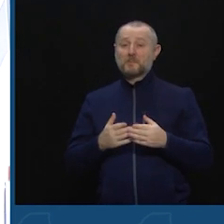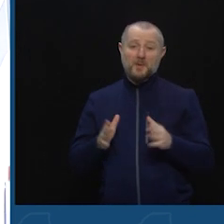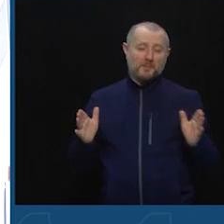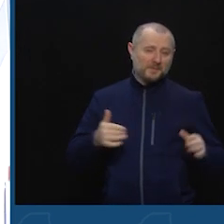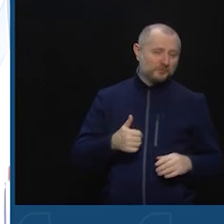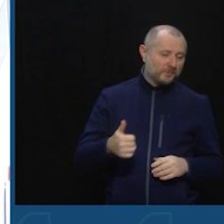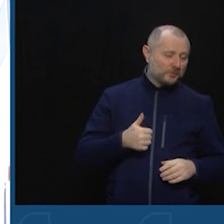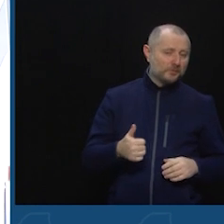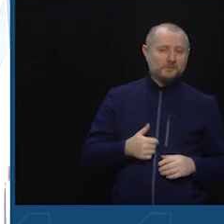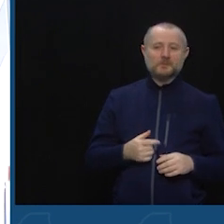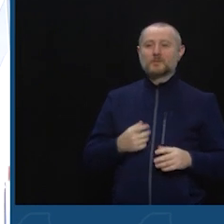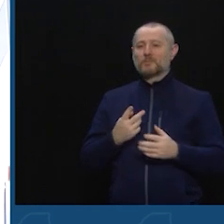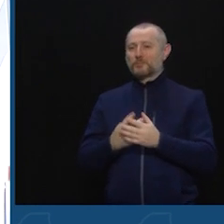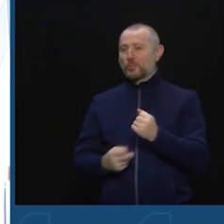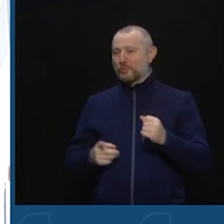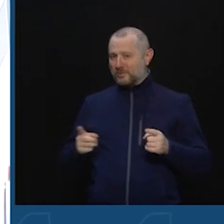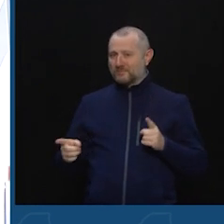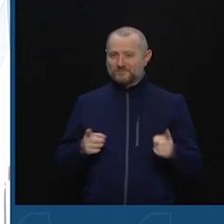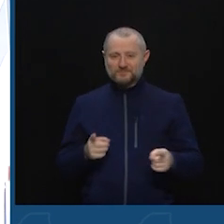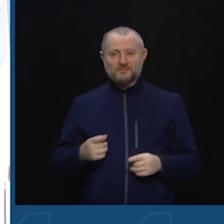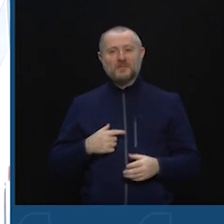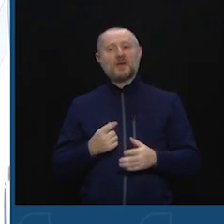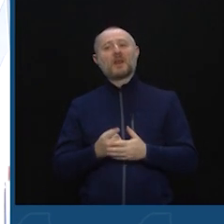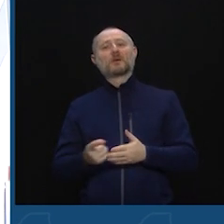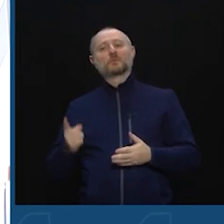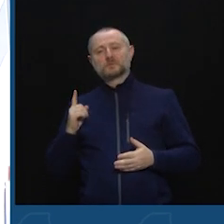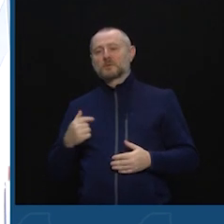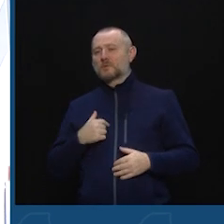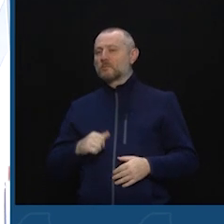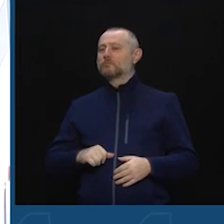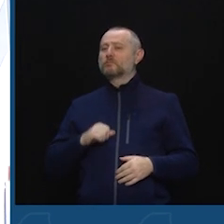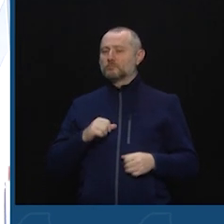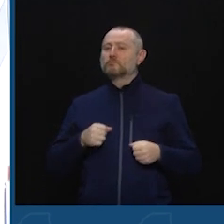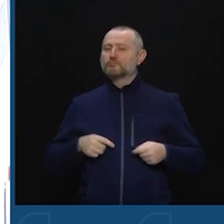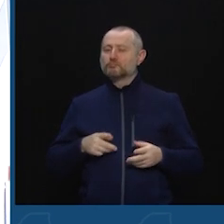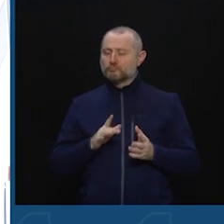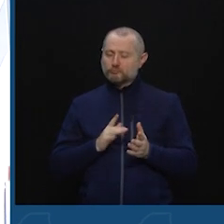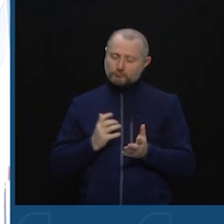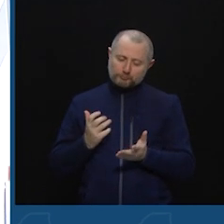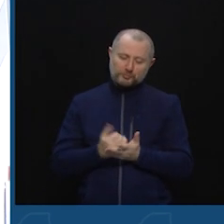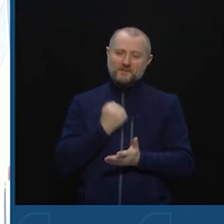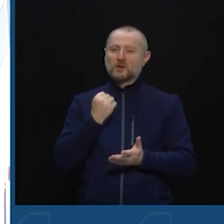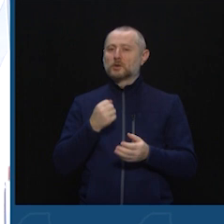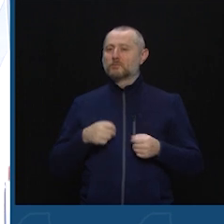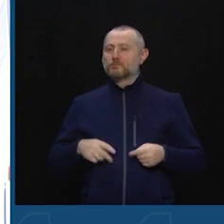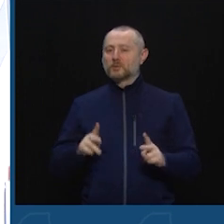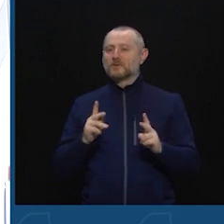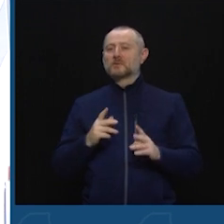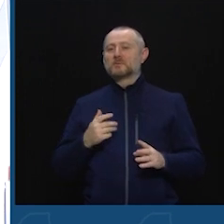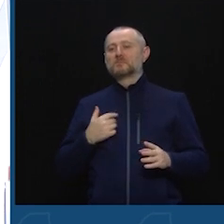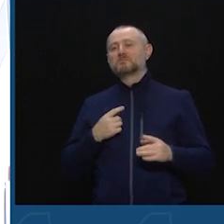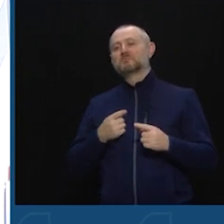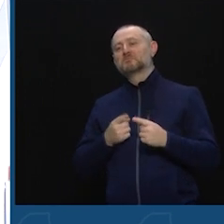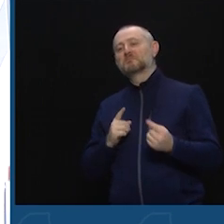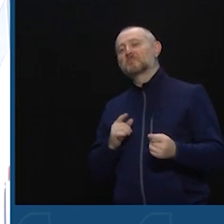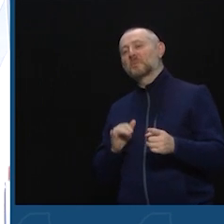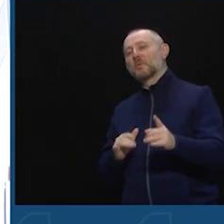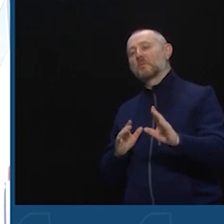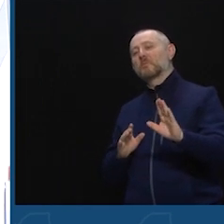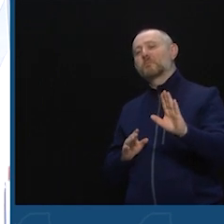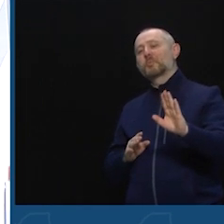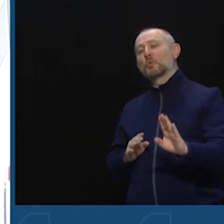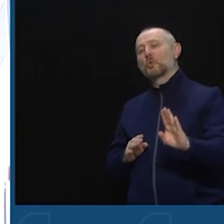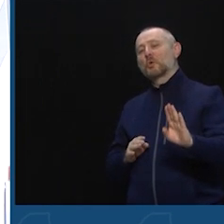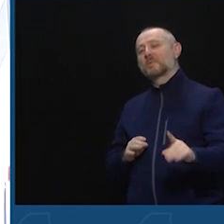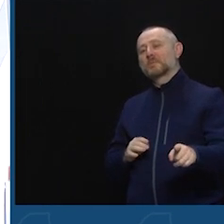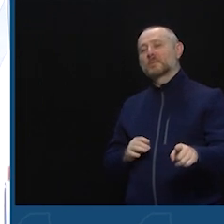transportation. Just last week, I had the privilege being across the border in that other borough called Brooklyn to